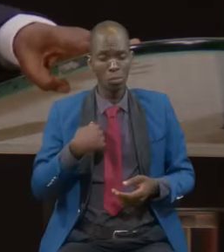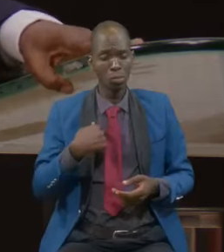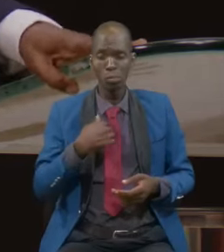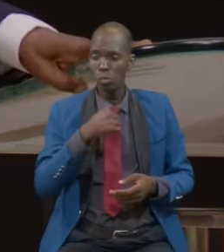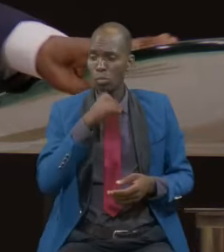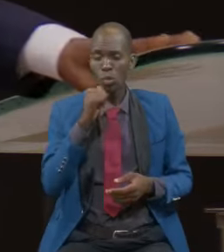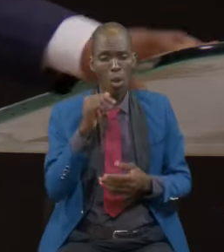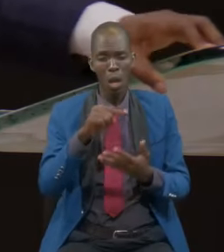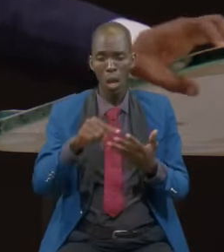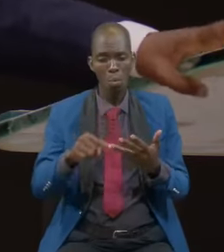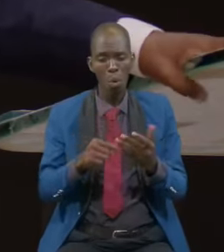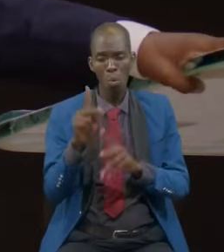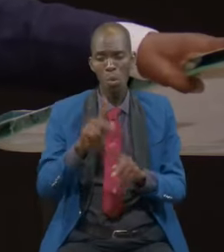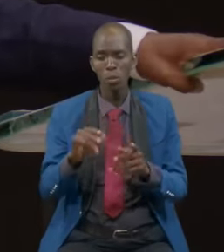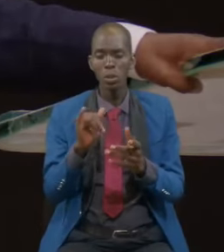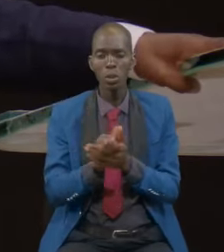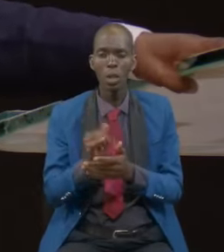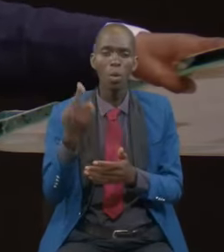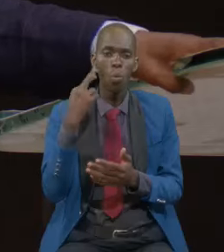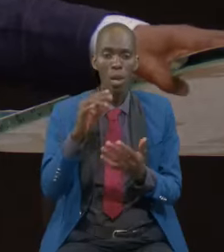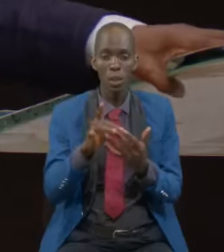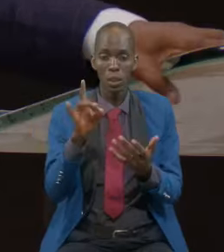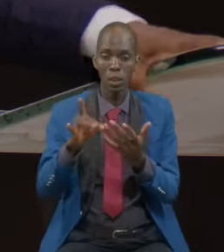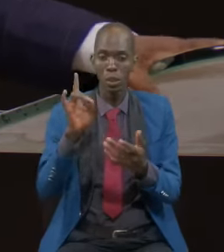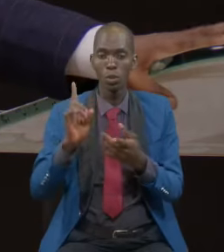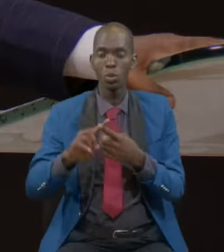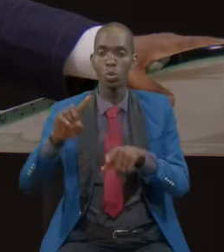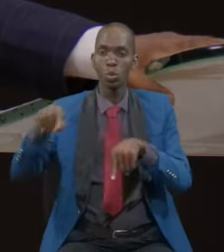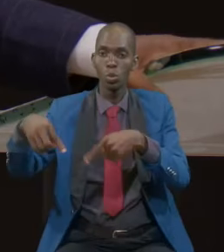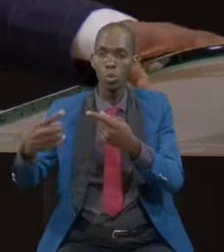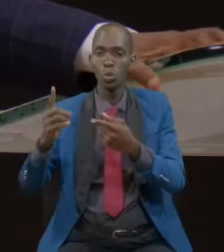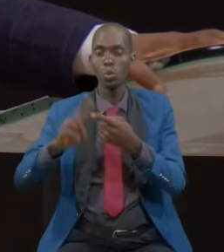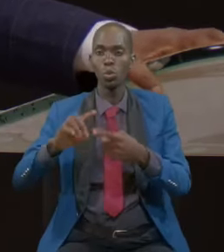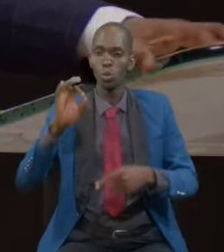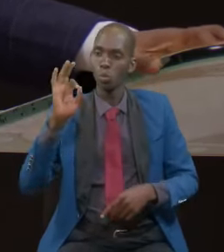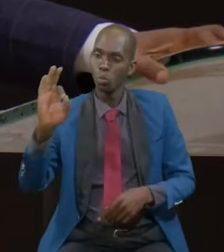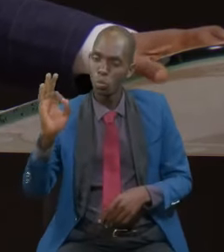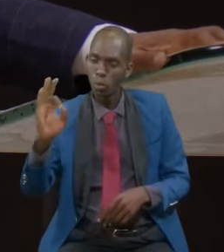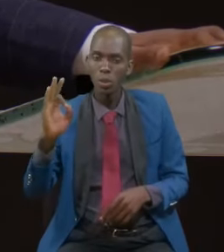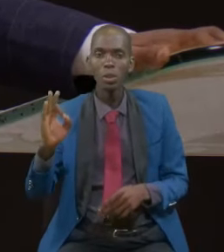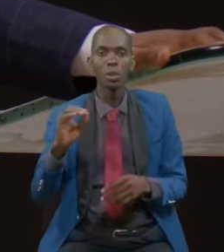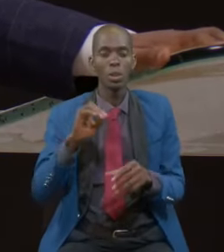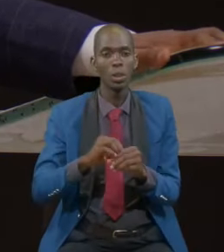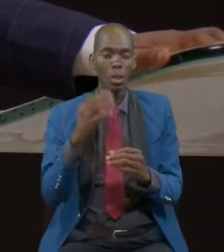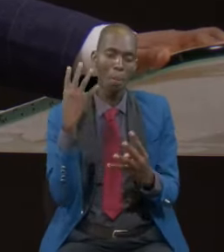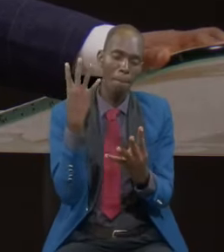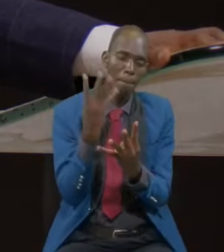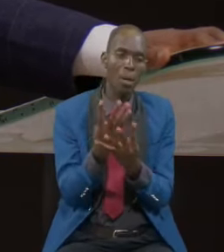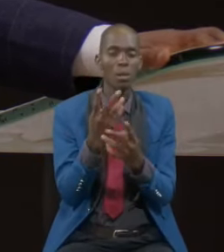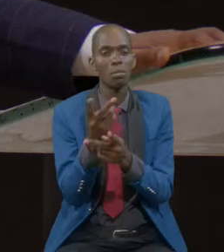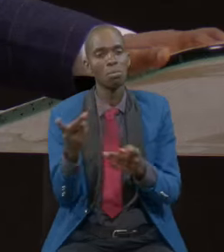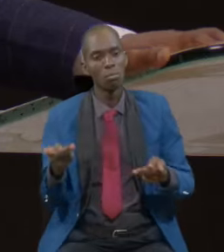among those people who have been selected to go to the prison. But you know that person is in the